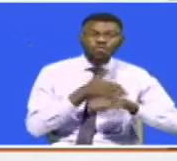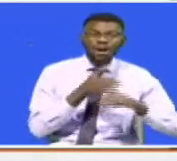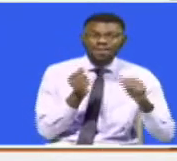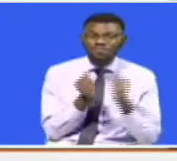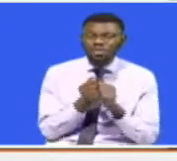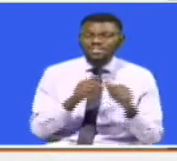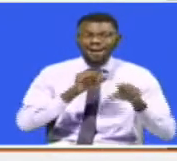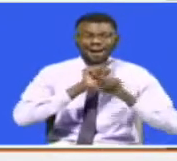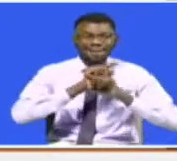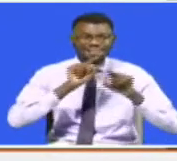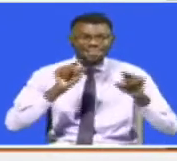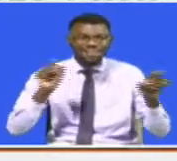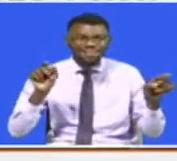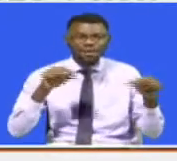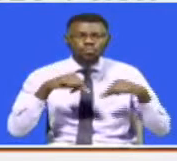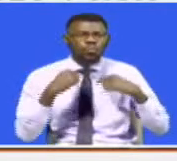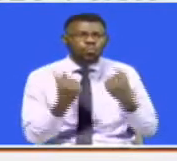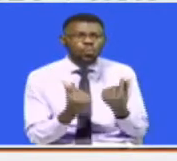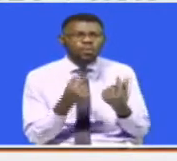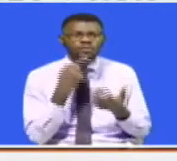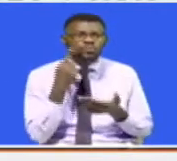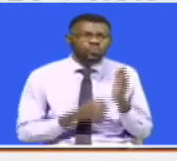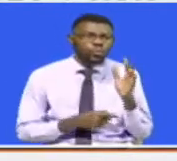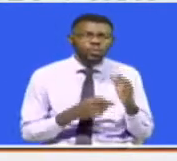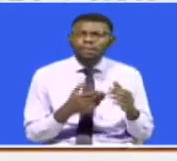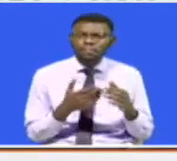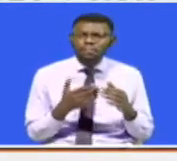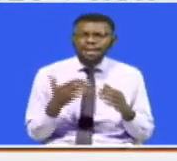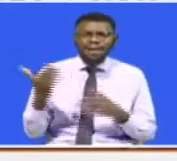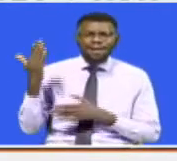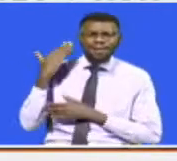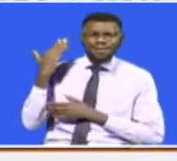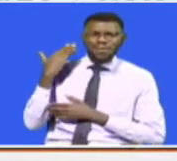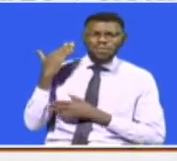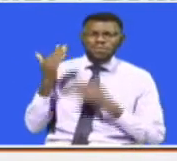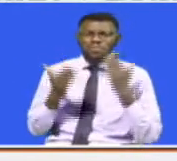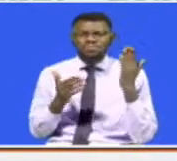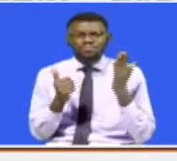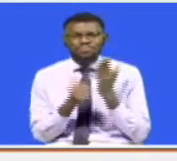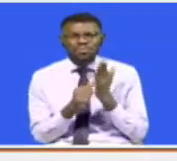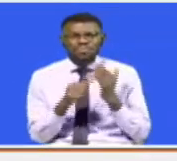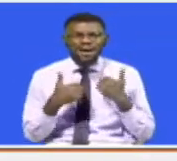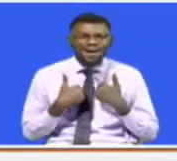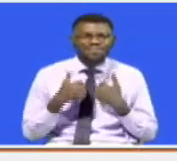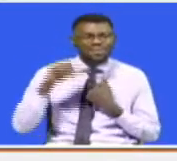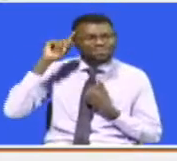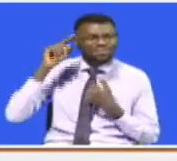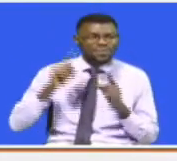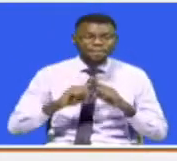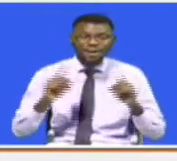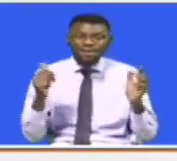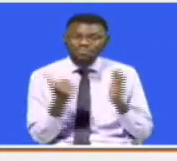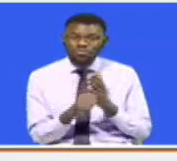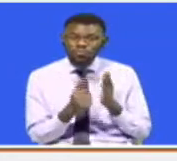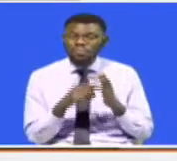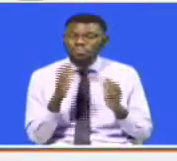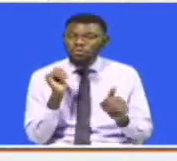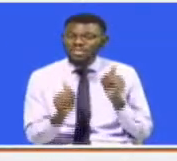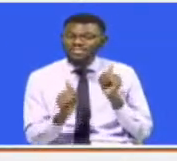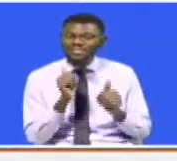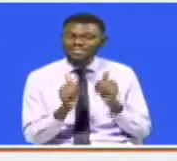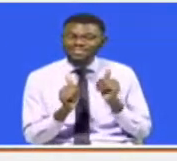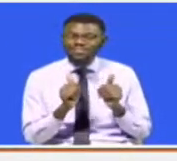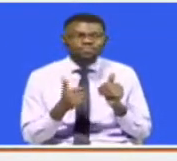have noted that despite the initial efforts to correct past governance errors, these attempts have been overshadowed by what they term as